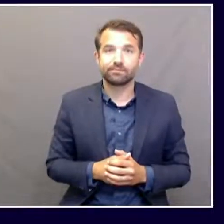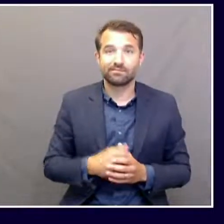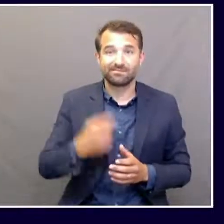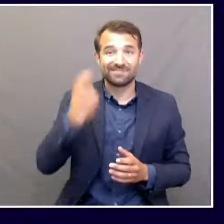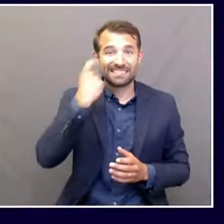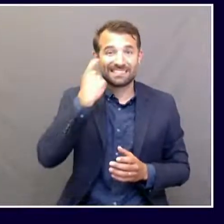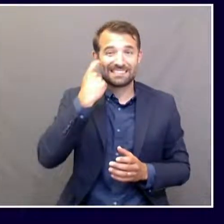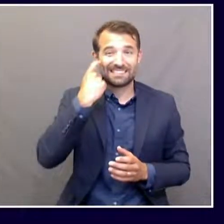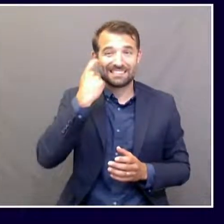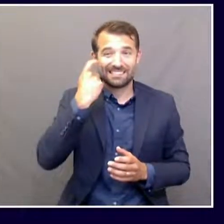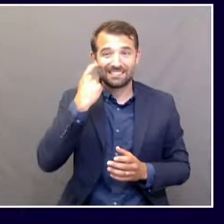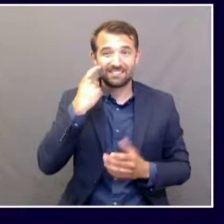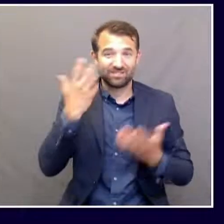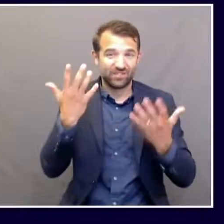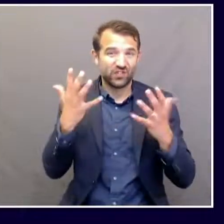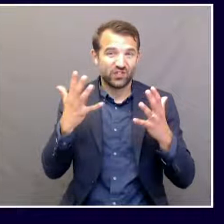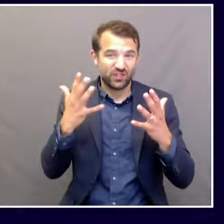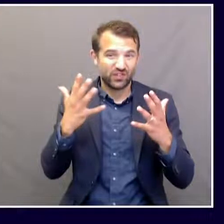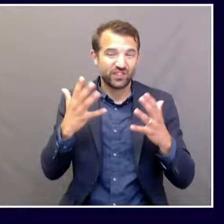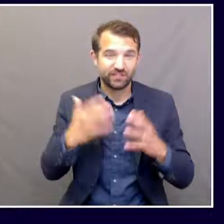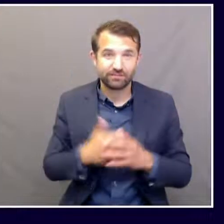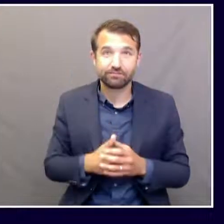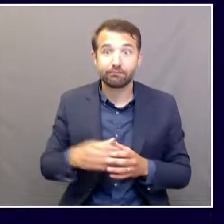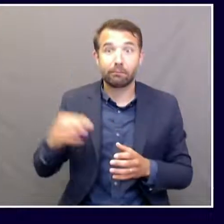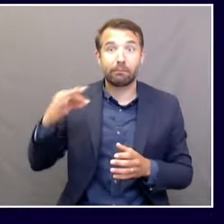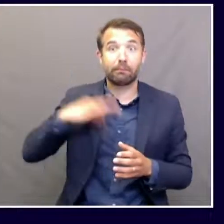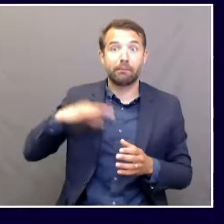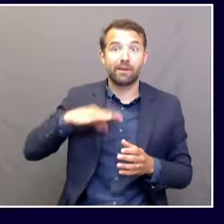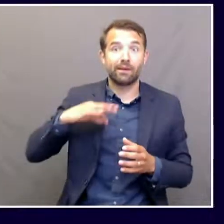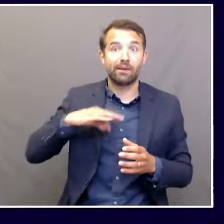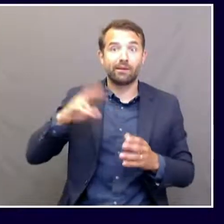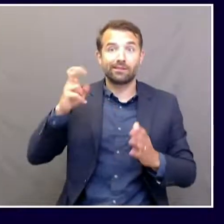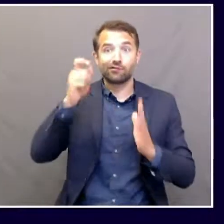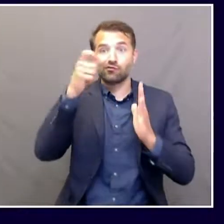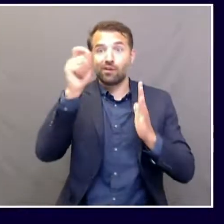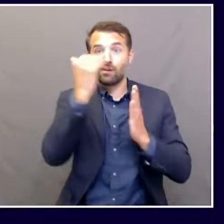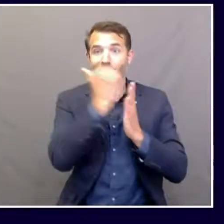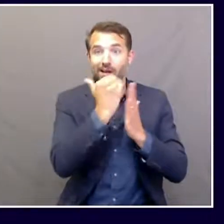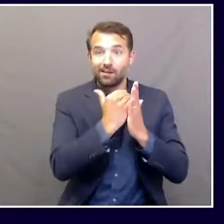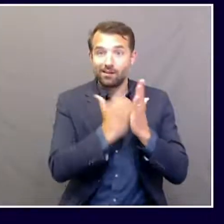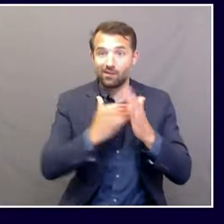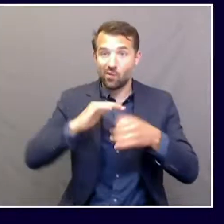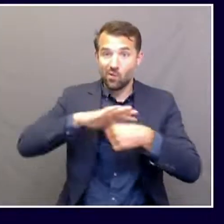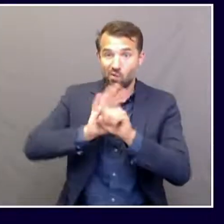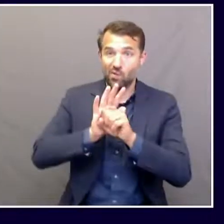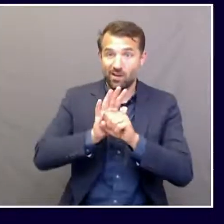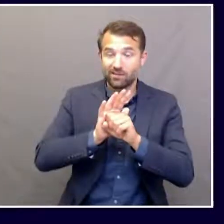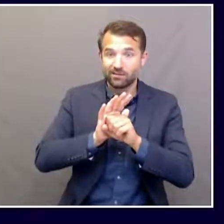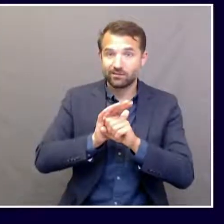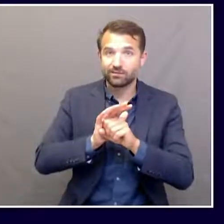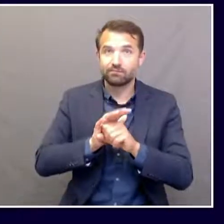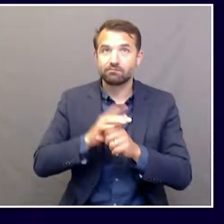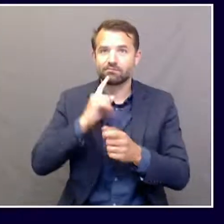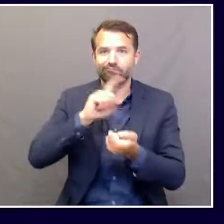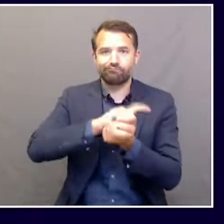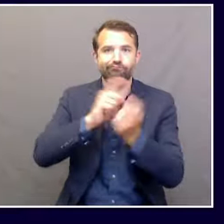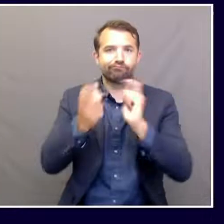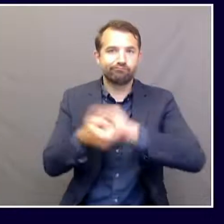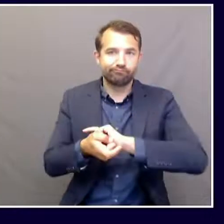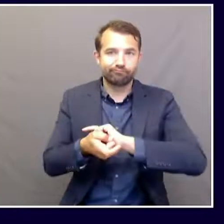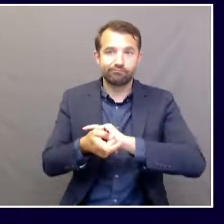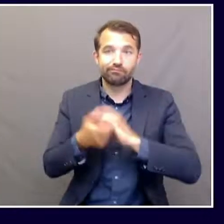from using our own Maine developed COVID-19 prevention checklist to US CDC